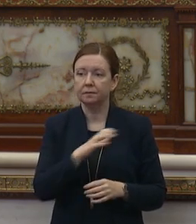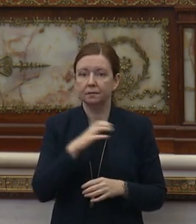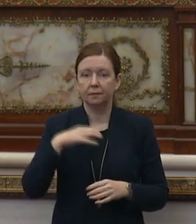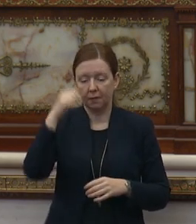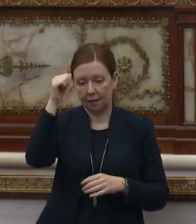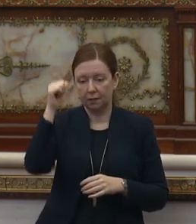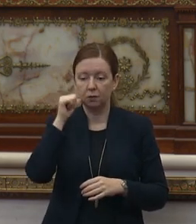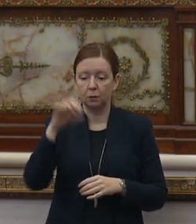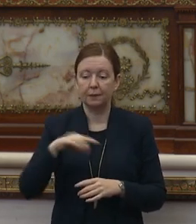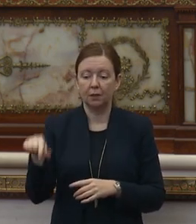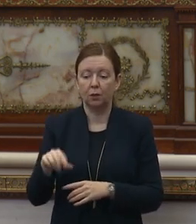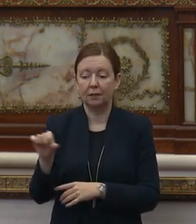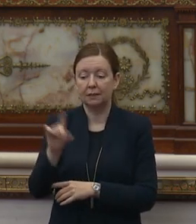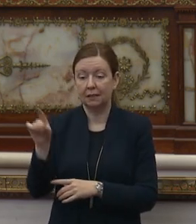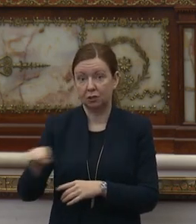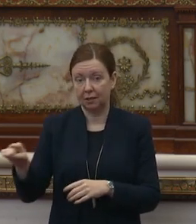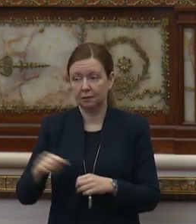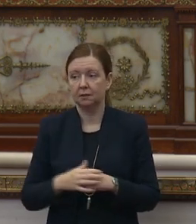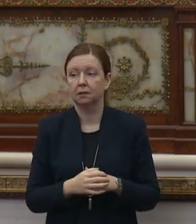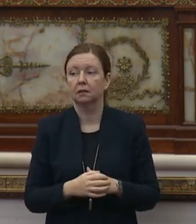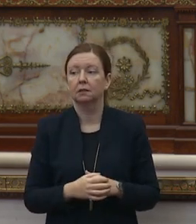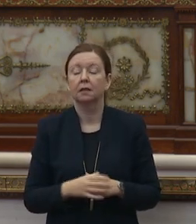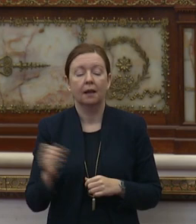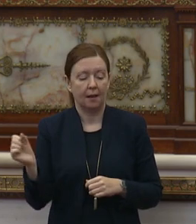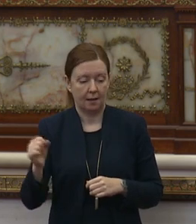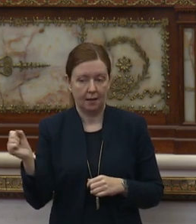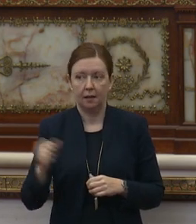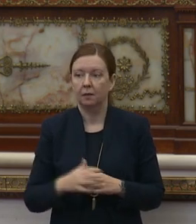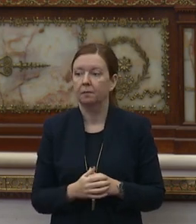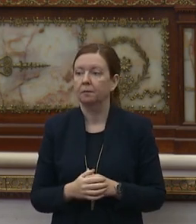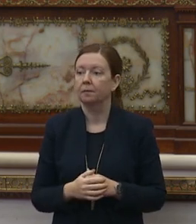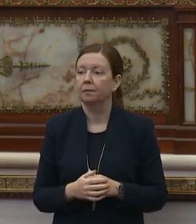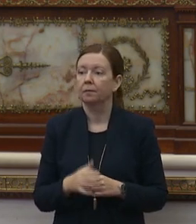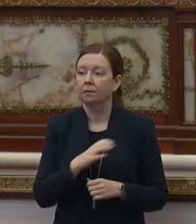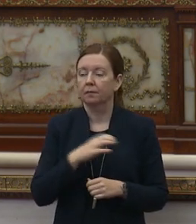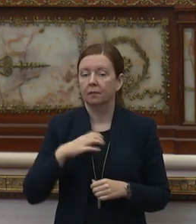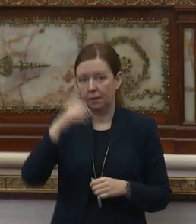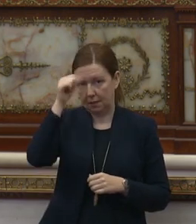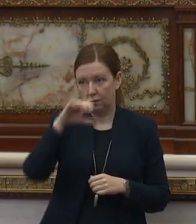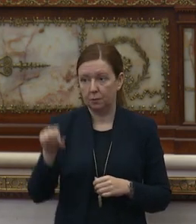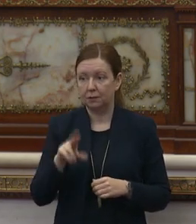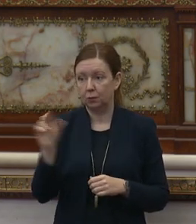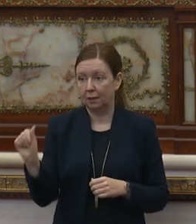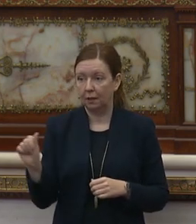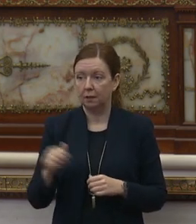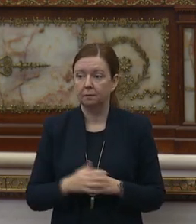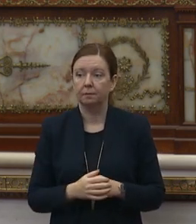Councilwoman Karina Sanchez? Aye. Councilman Squilla?